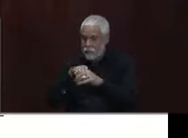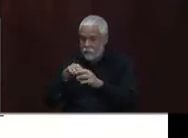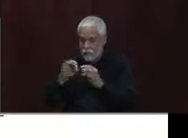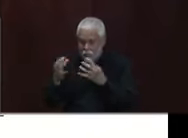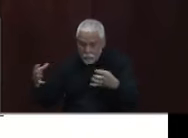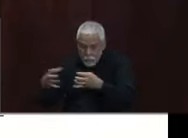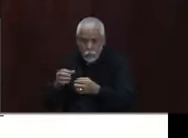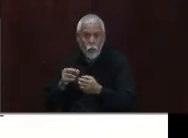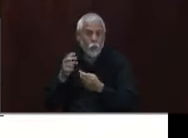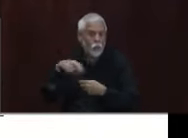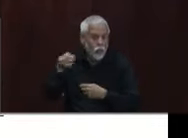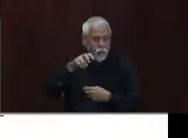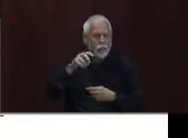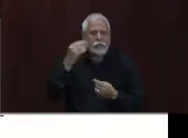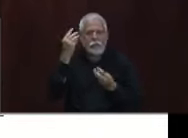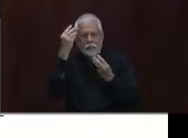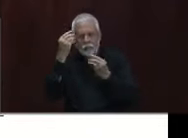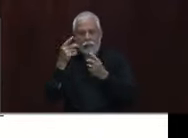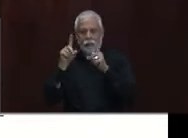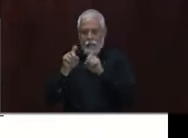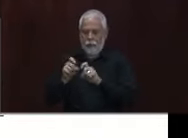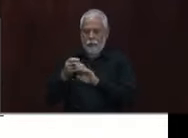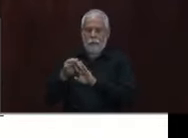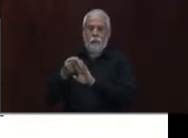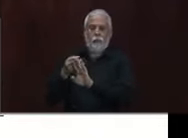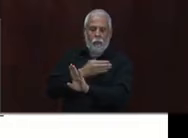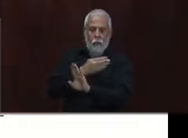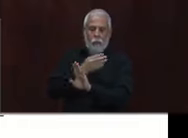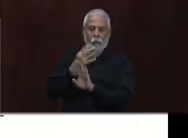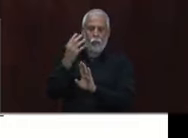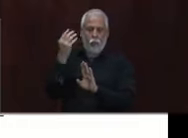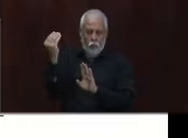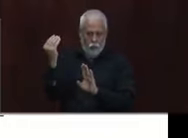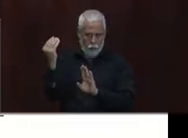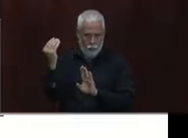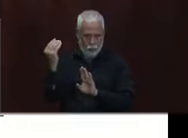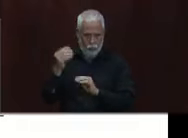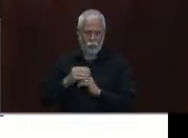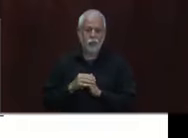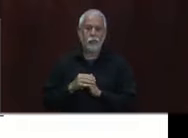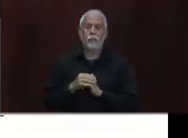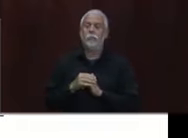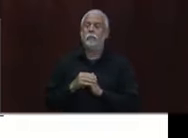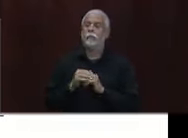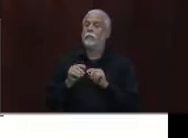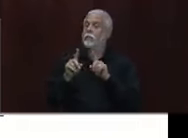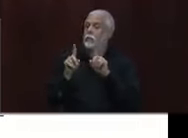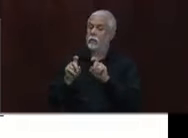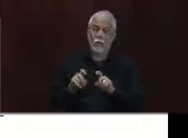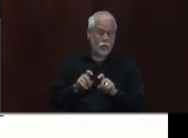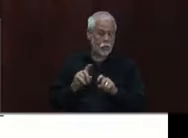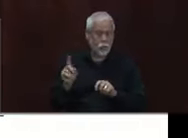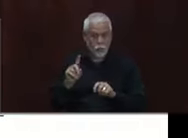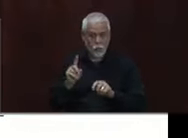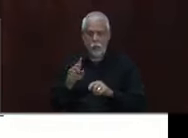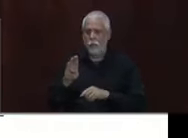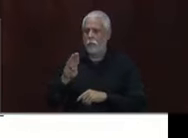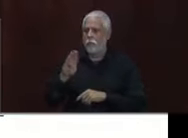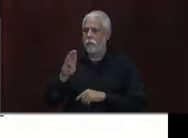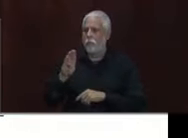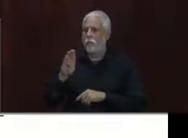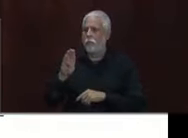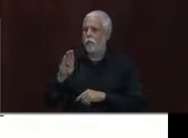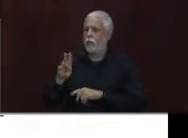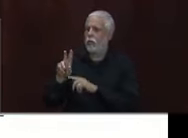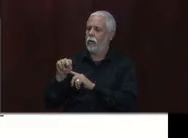gathering or traveling, consider getting tested prior to that event. You can find testing sites on